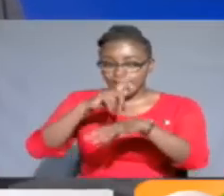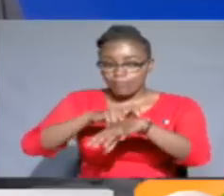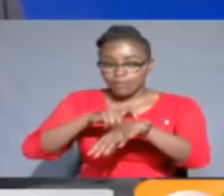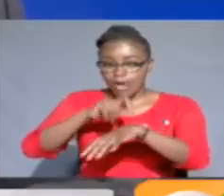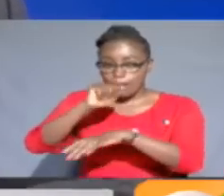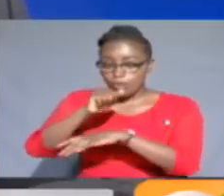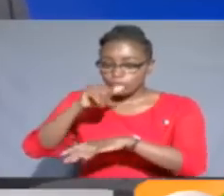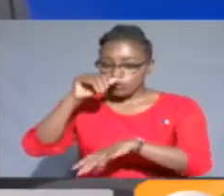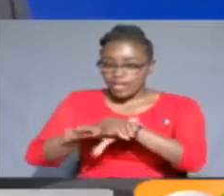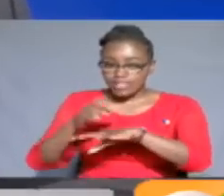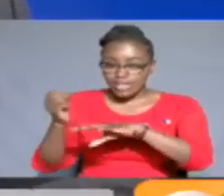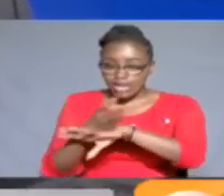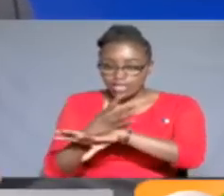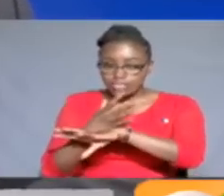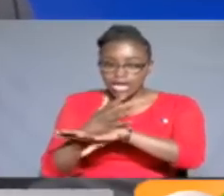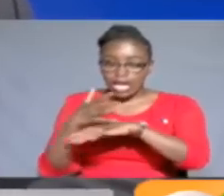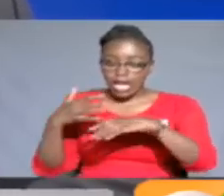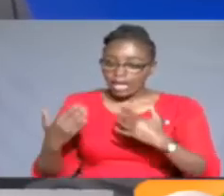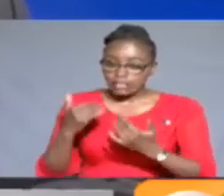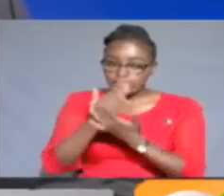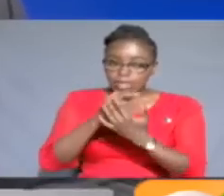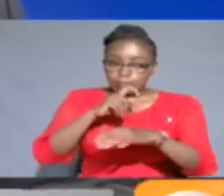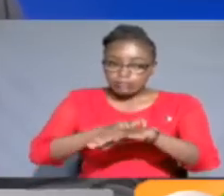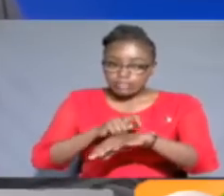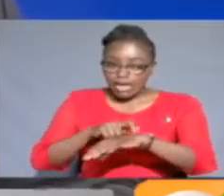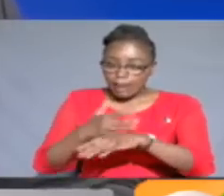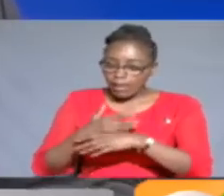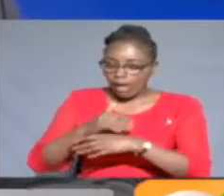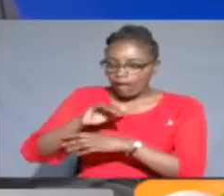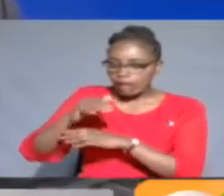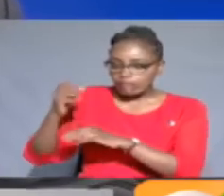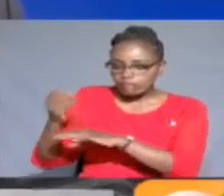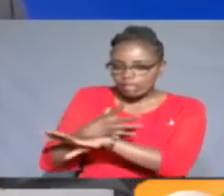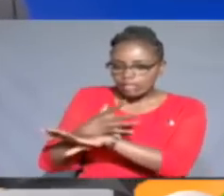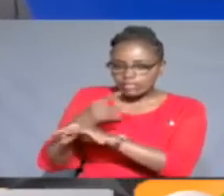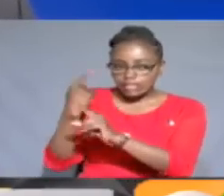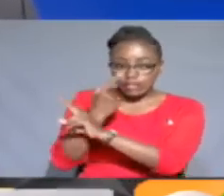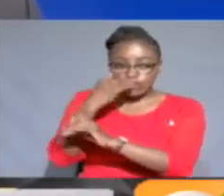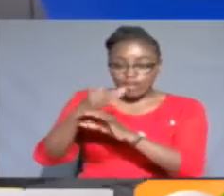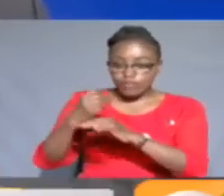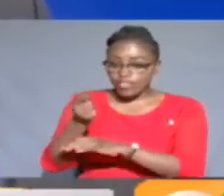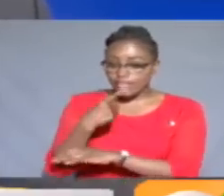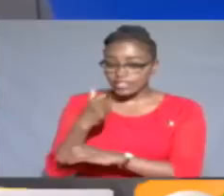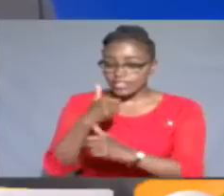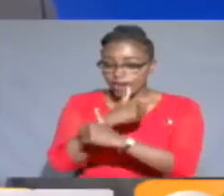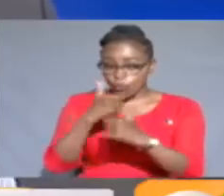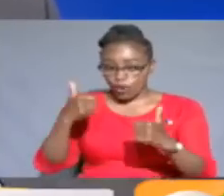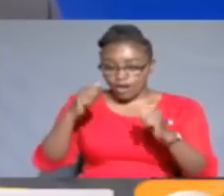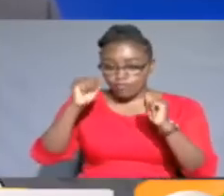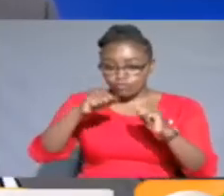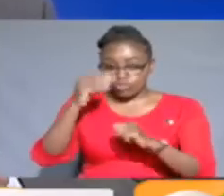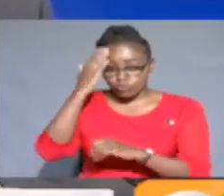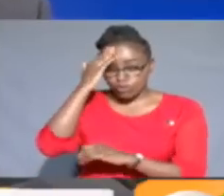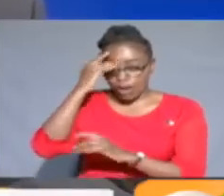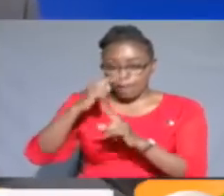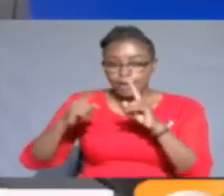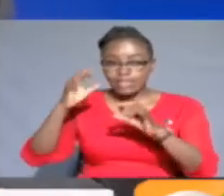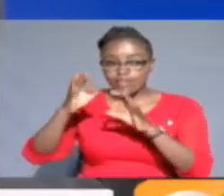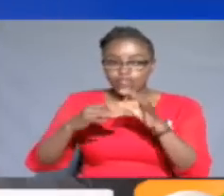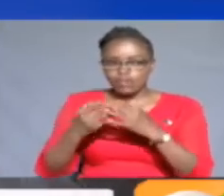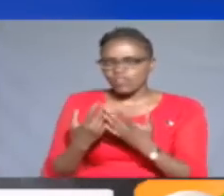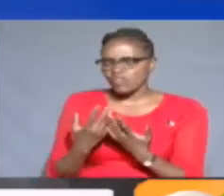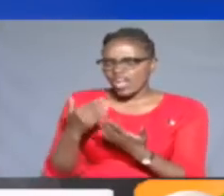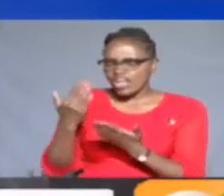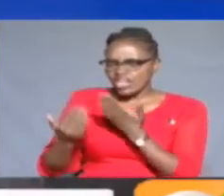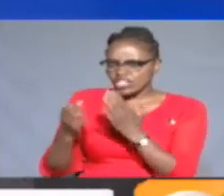pick cancer. Sometimes there are telltale signs of cancers. If they are trained enough, they will know it. When you go to say the clinical officers and